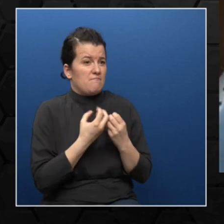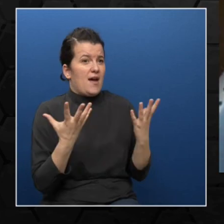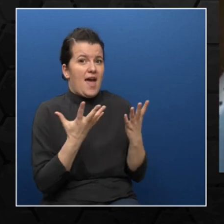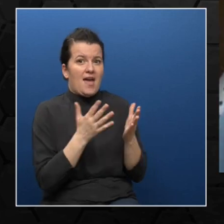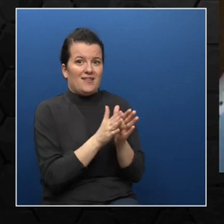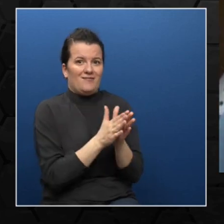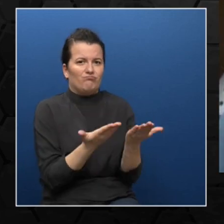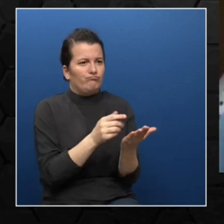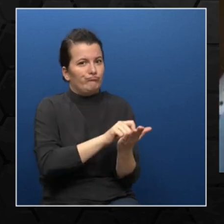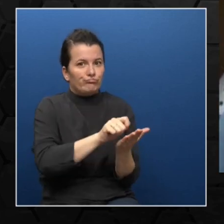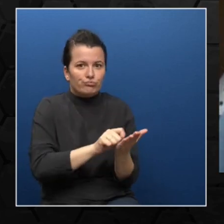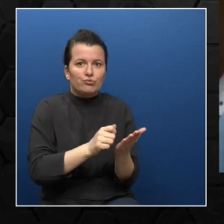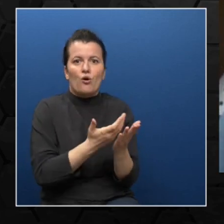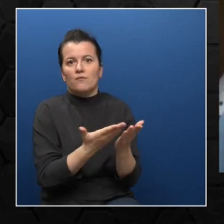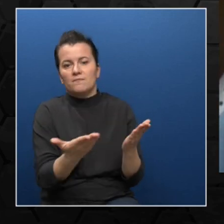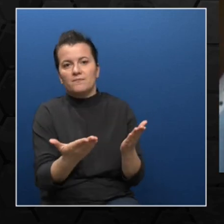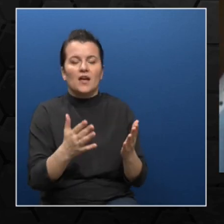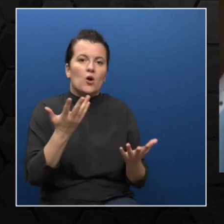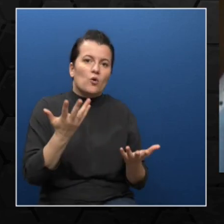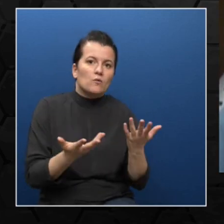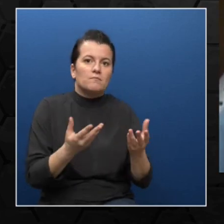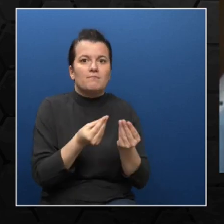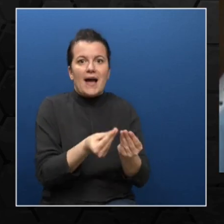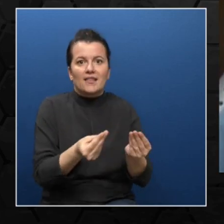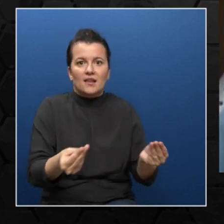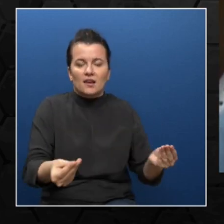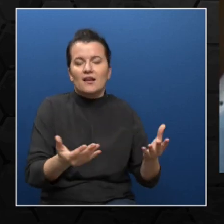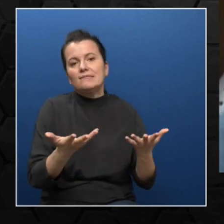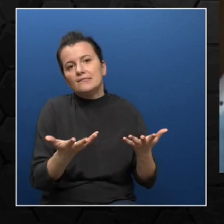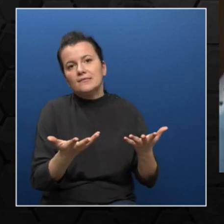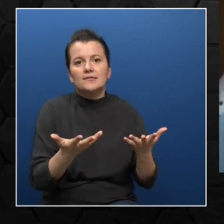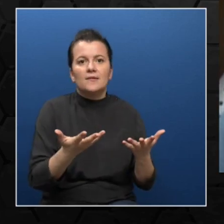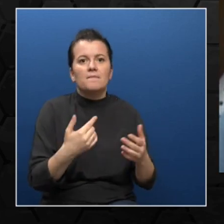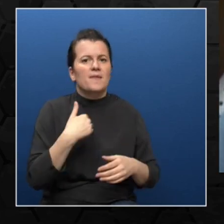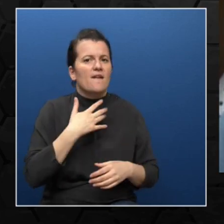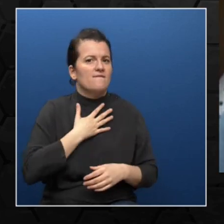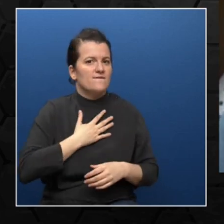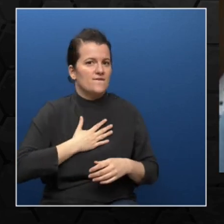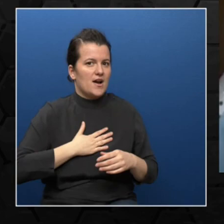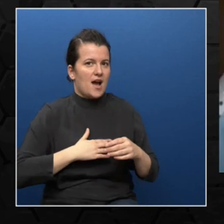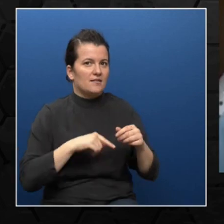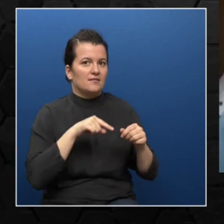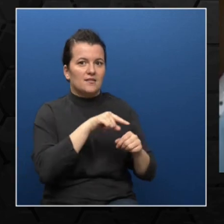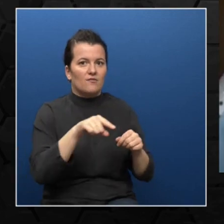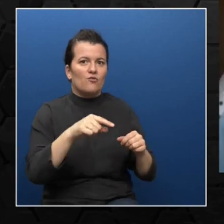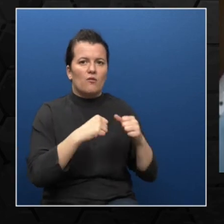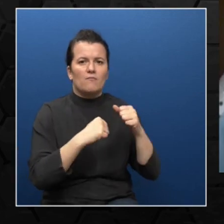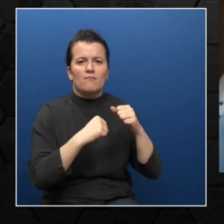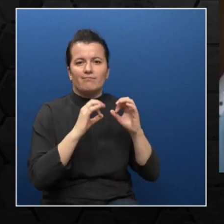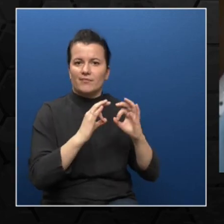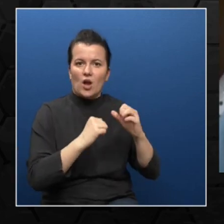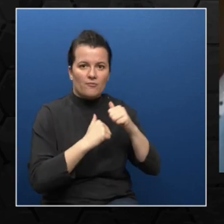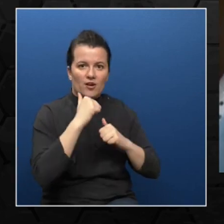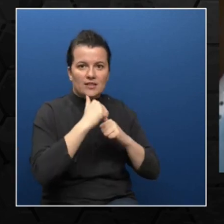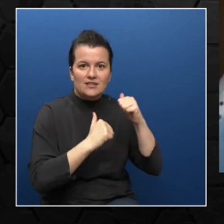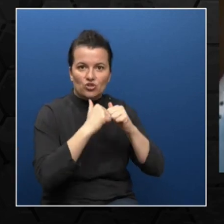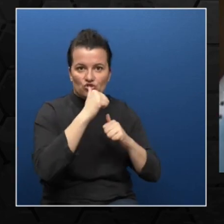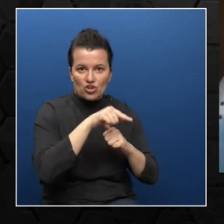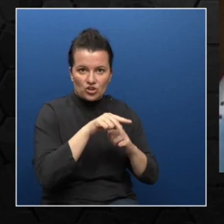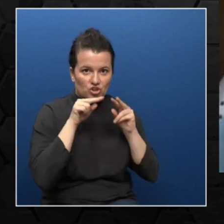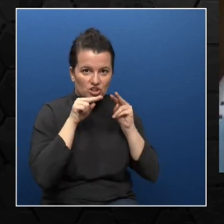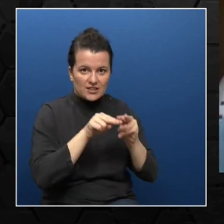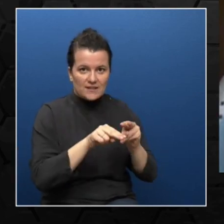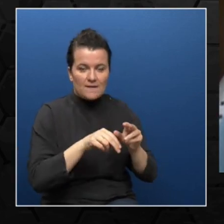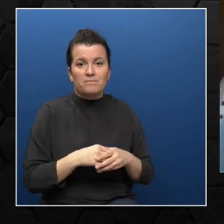architecture because that would require an in-depth study of the research papers and things like that because there isn't much textbook